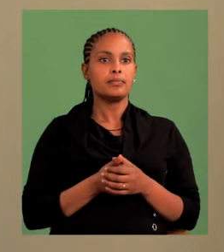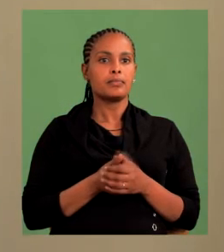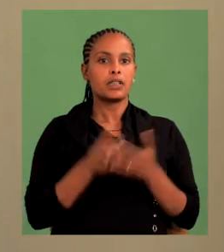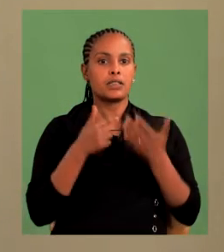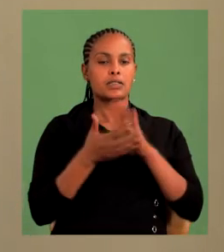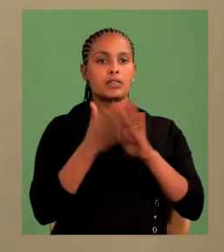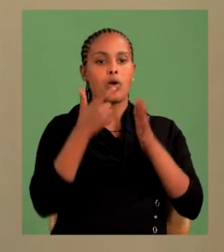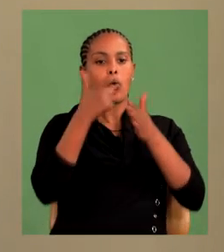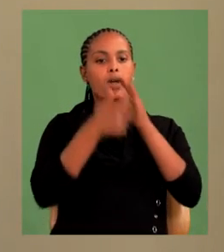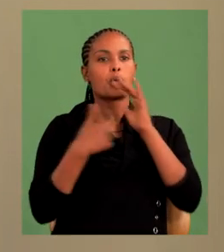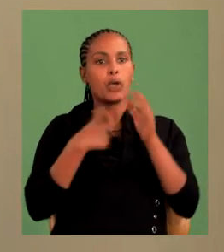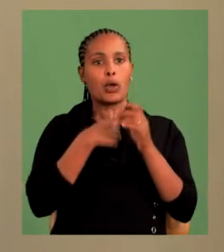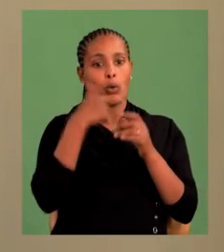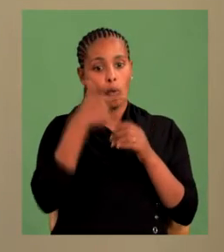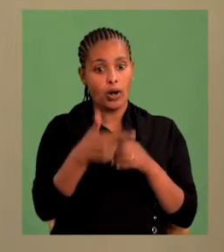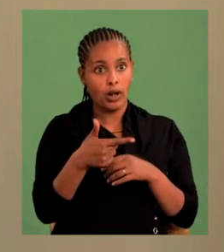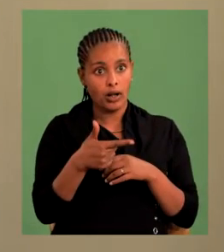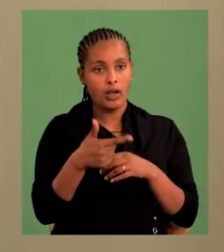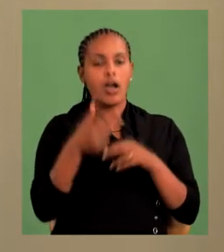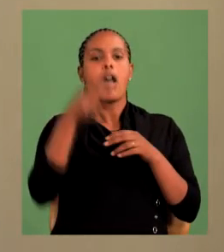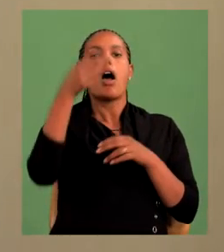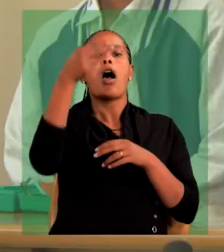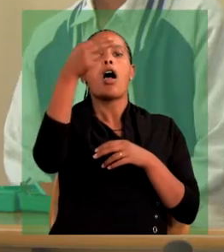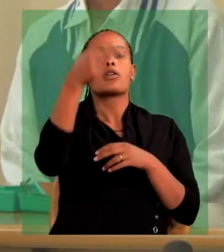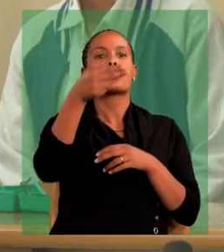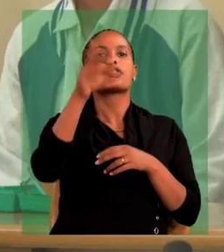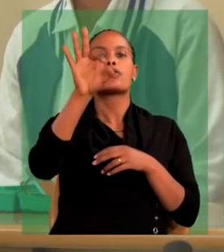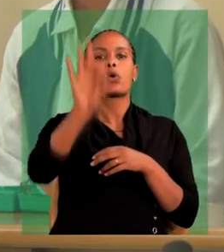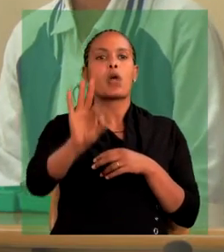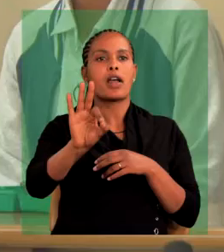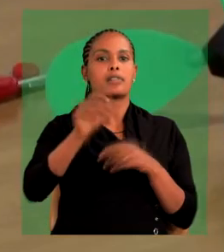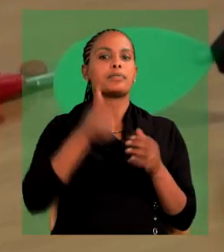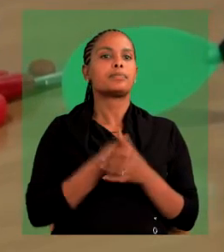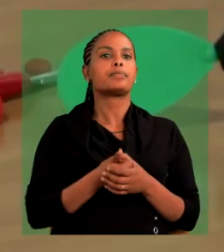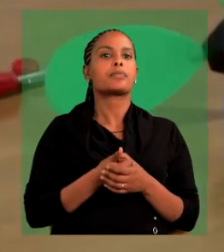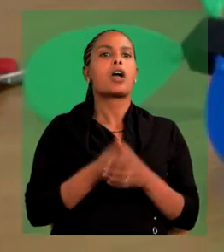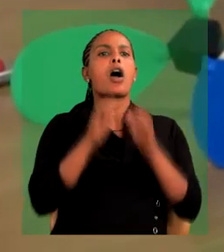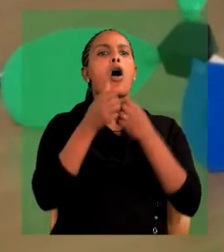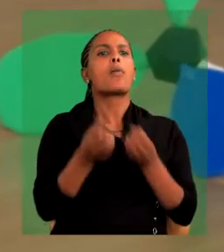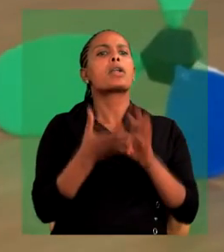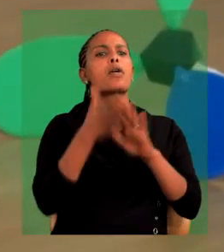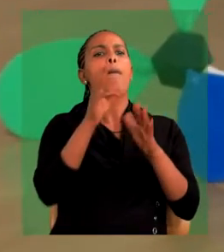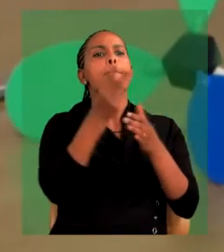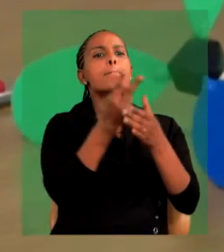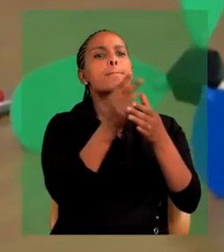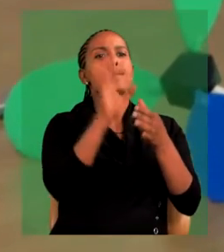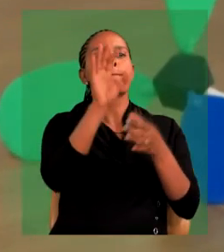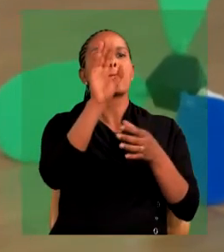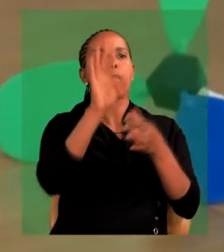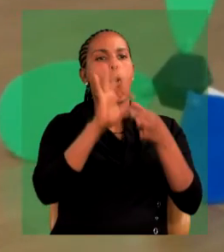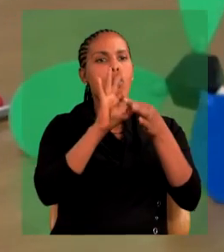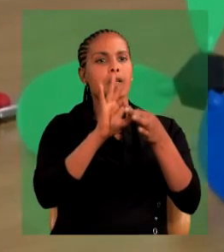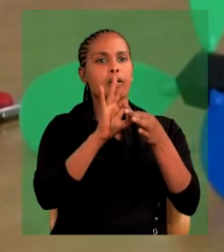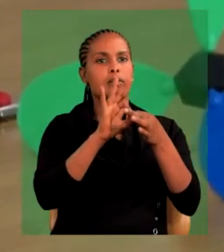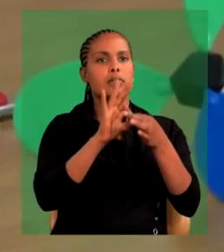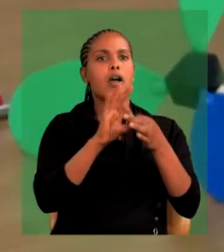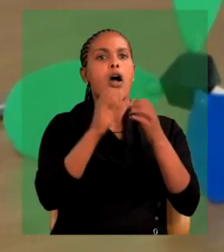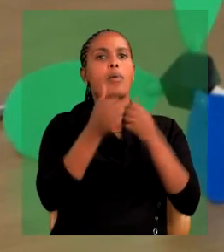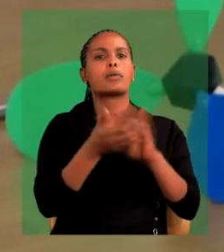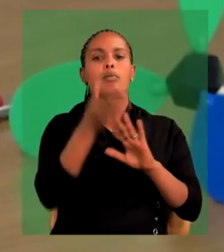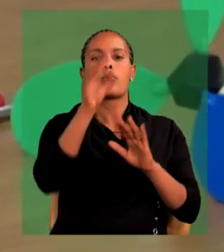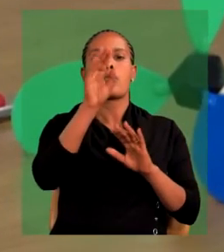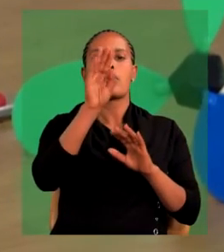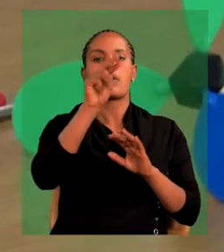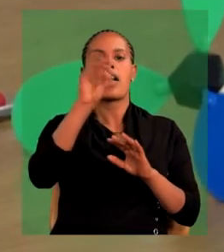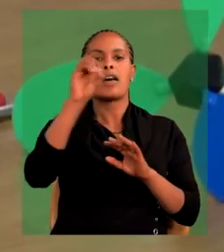This is what we call hydrogen fluoride. How many bonding pairs? 1. How many non-bonding